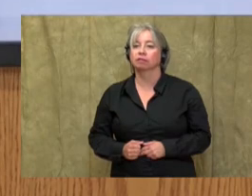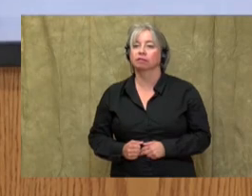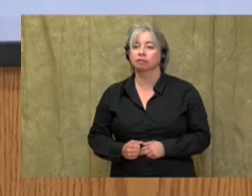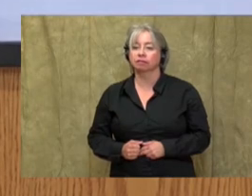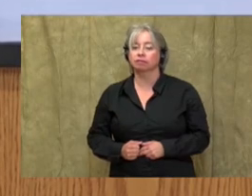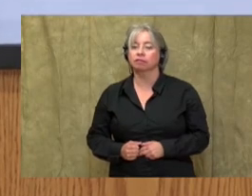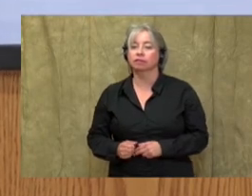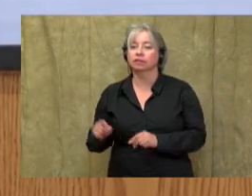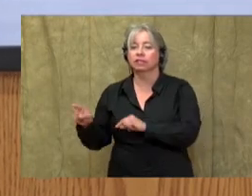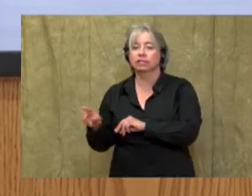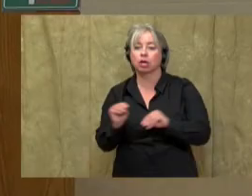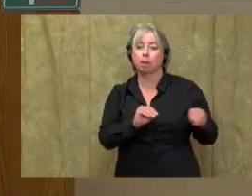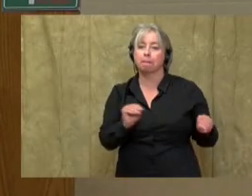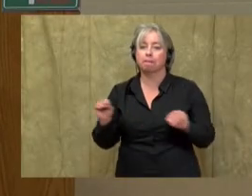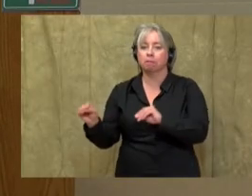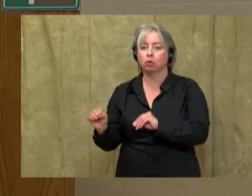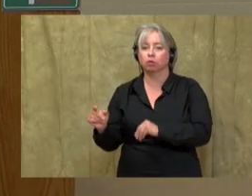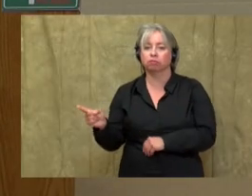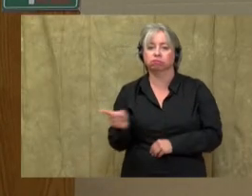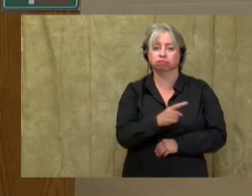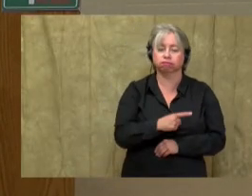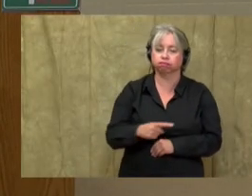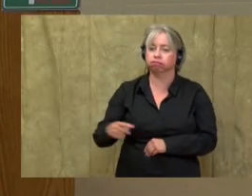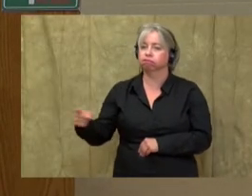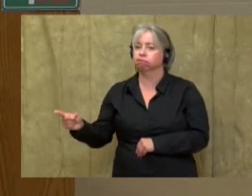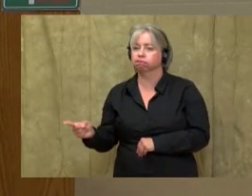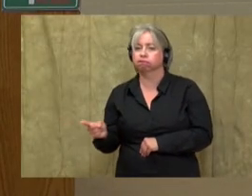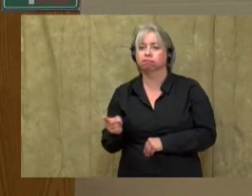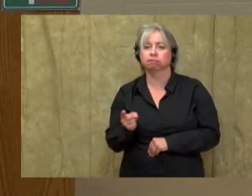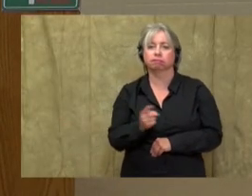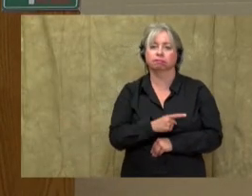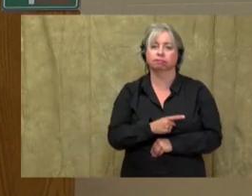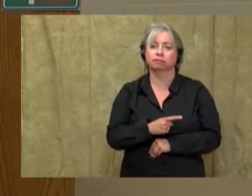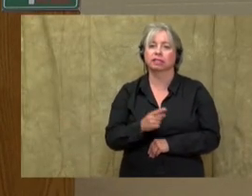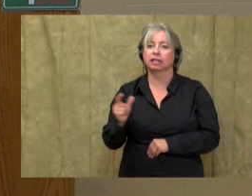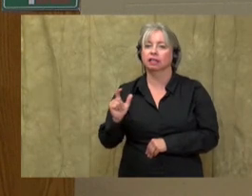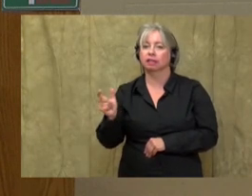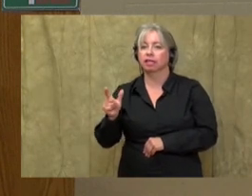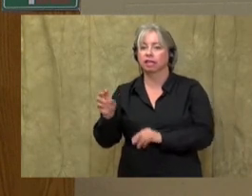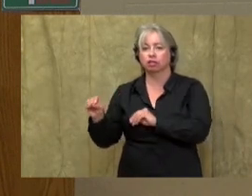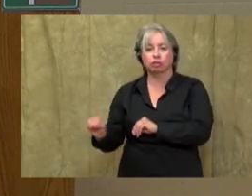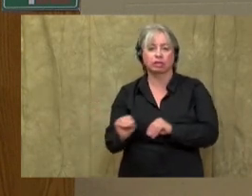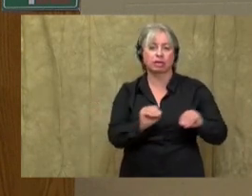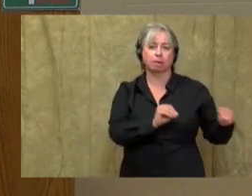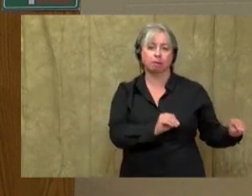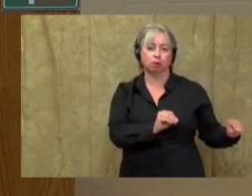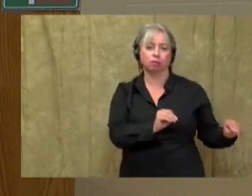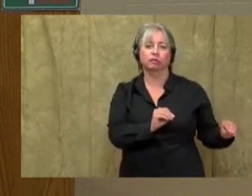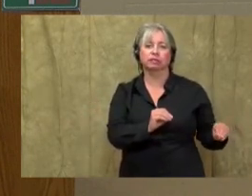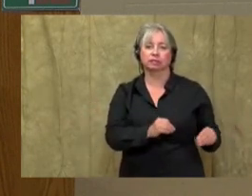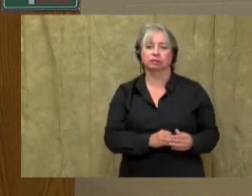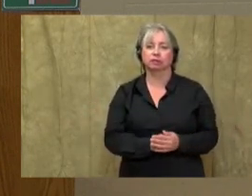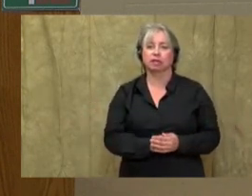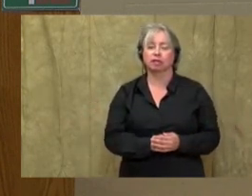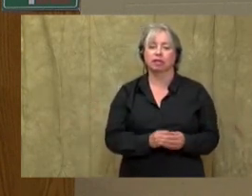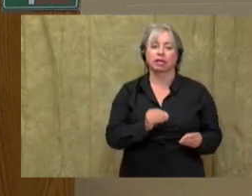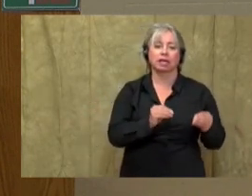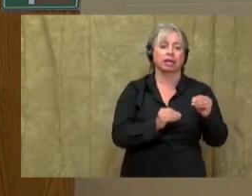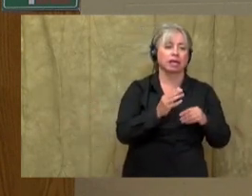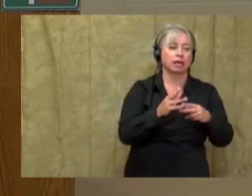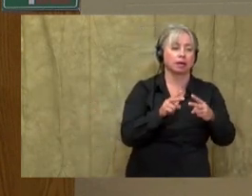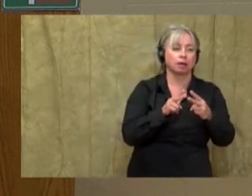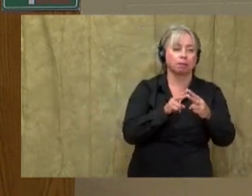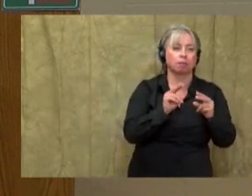All right, so you can see that we have two different ways that the energy transfers through matter, either in an up and down